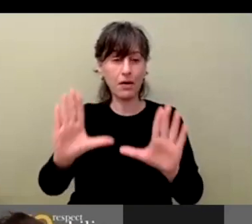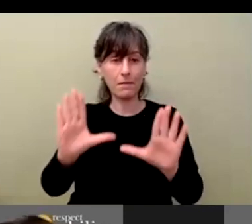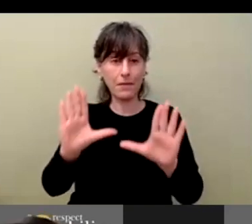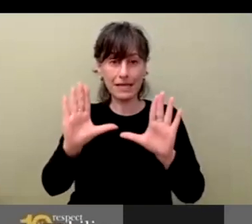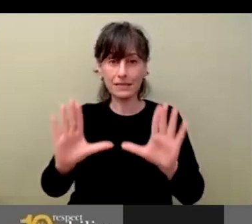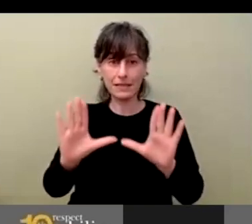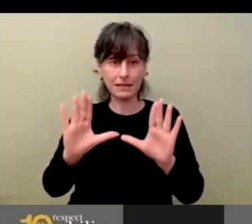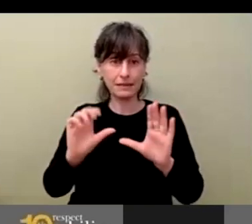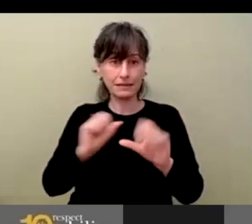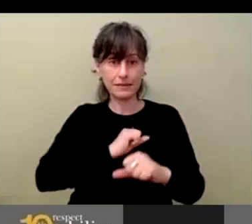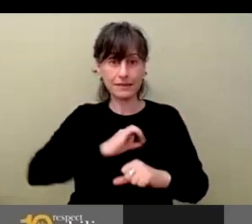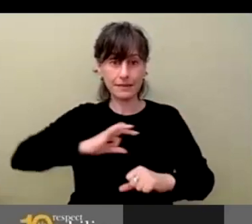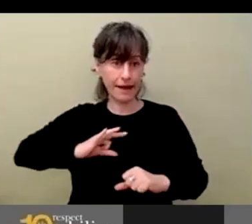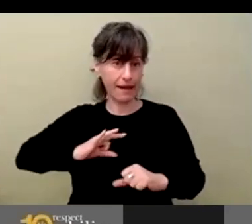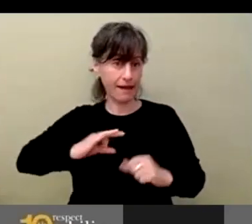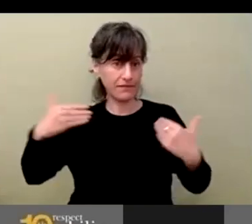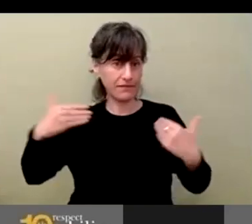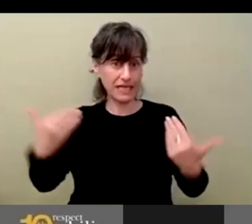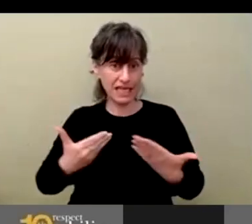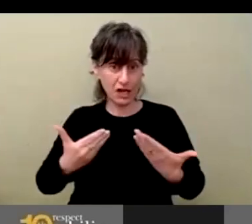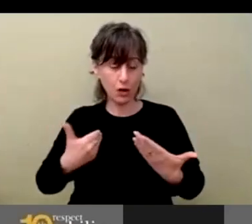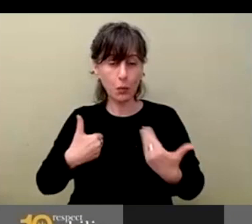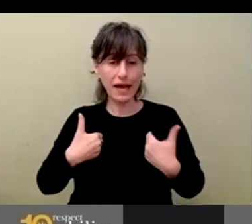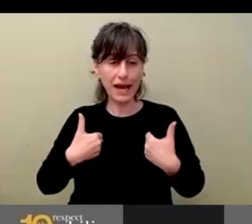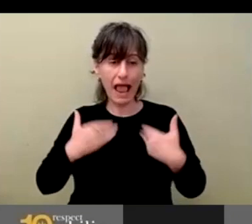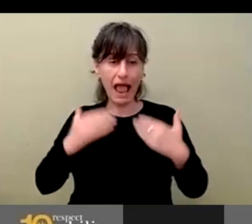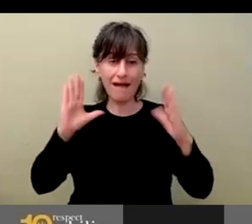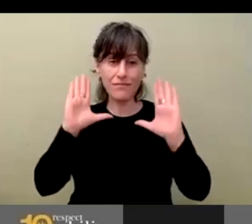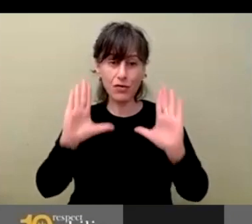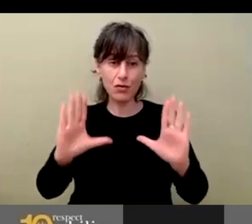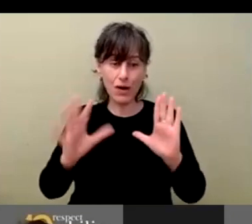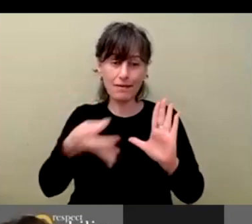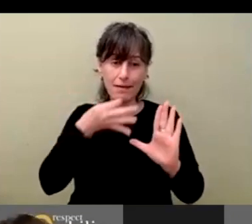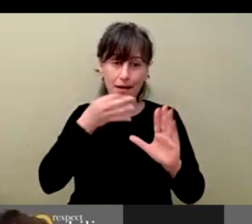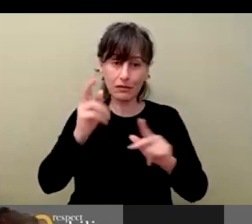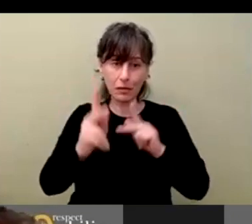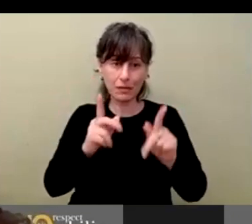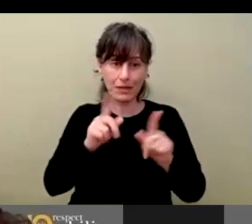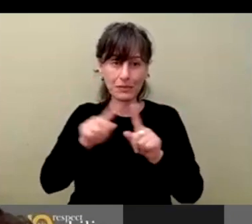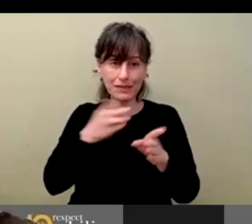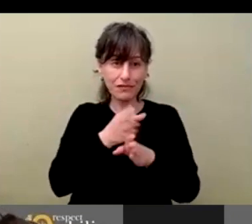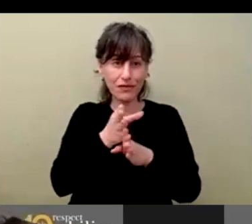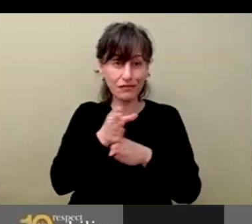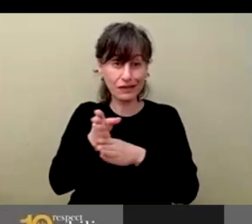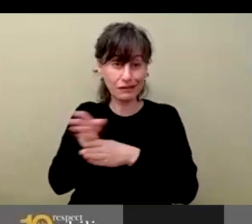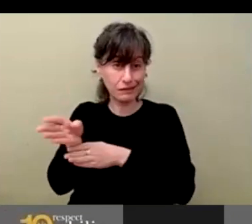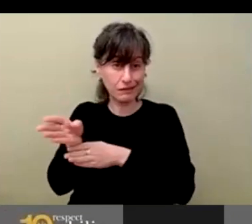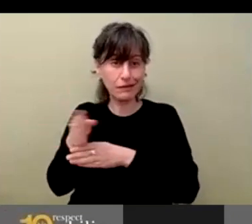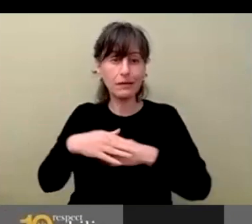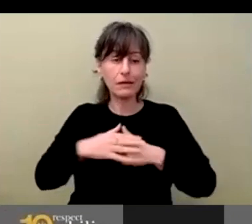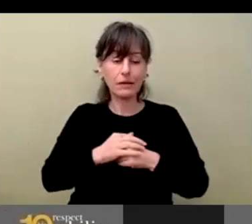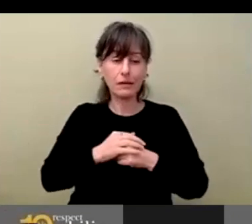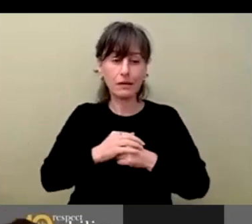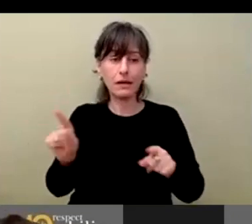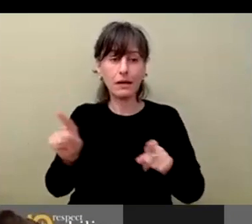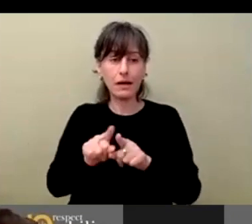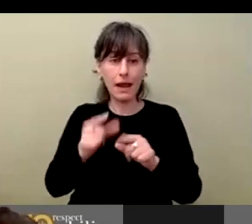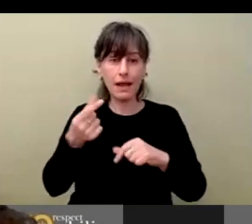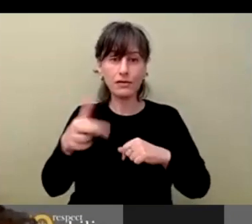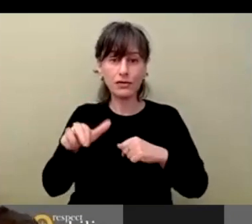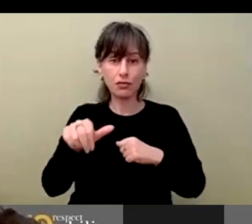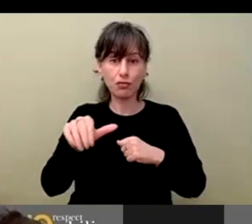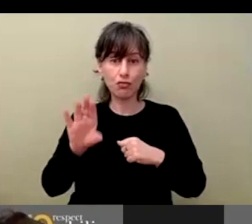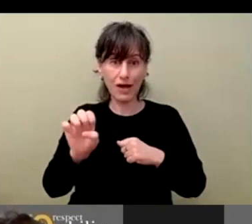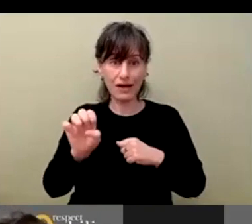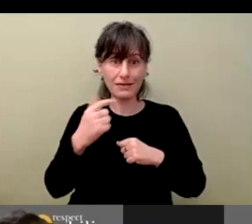have. We have great experts in so many different fields. And as Grace said,